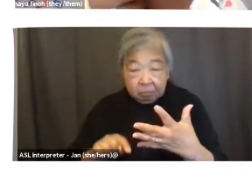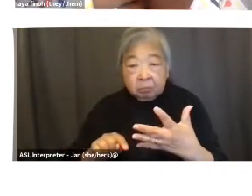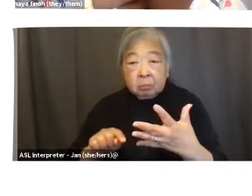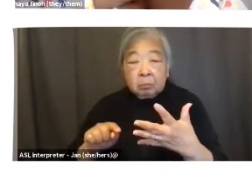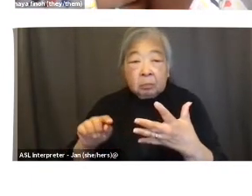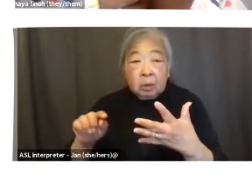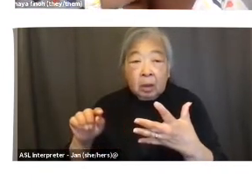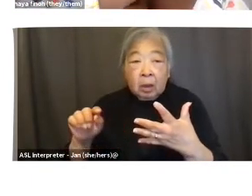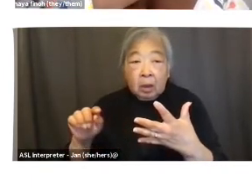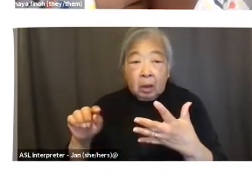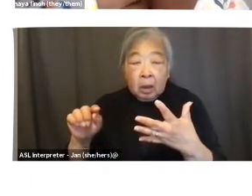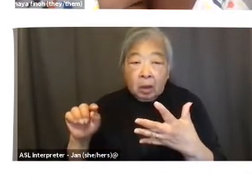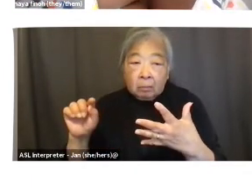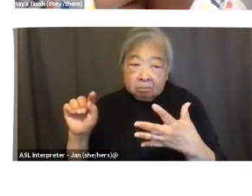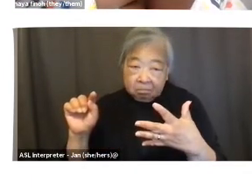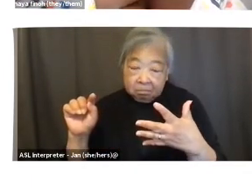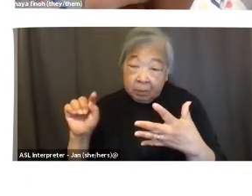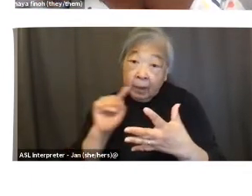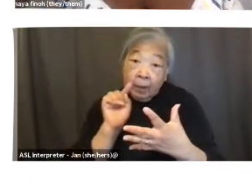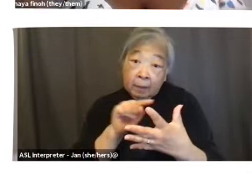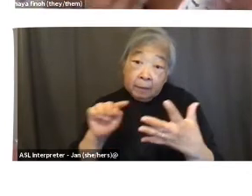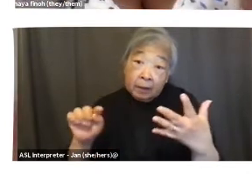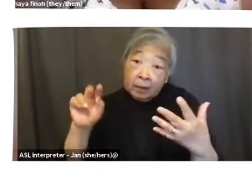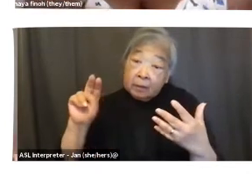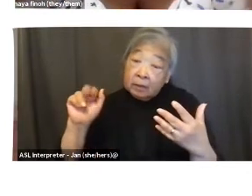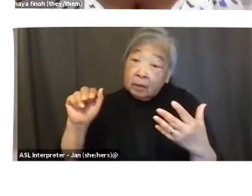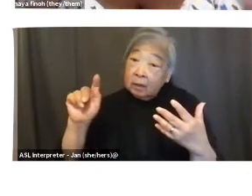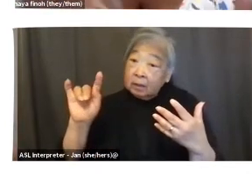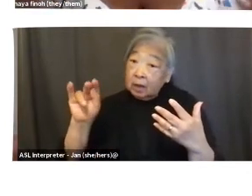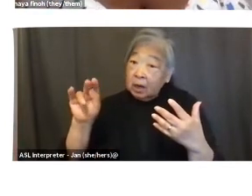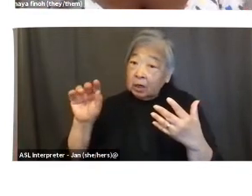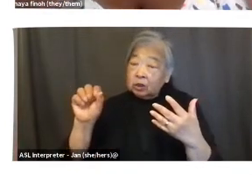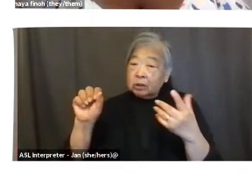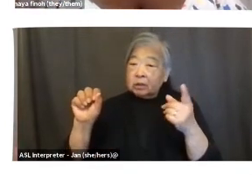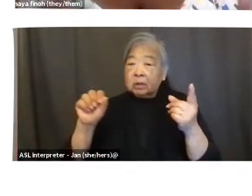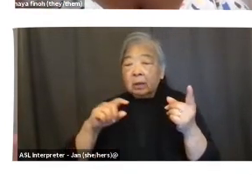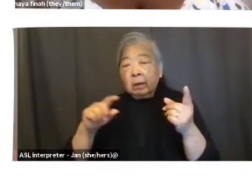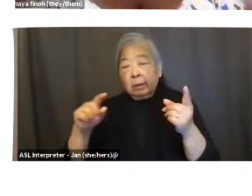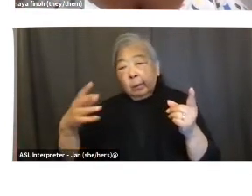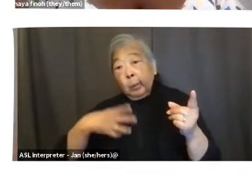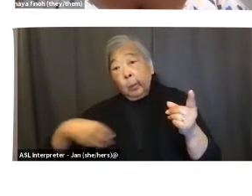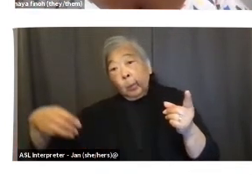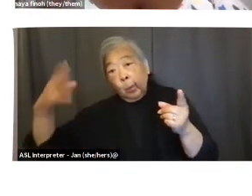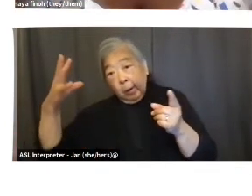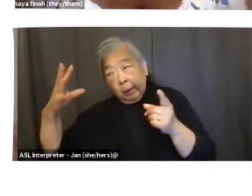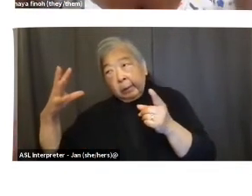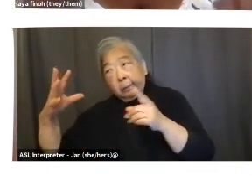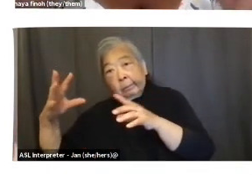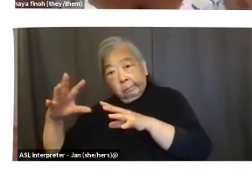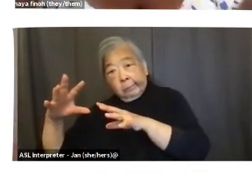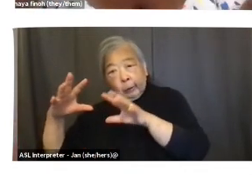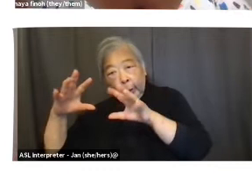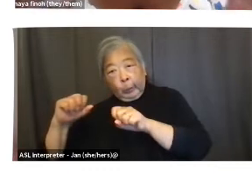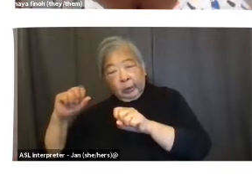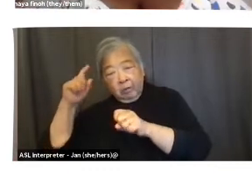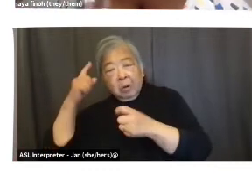Creek, and Seminole. These nations were called by the white settler colonial government as the 5